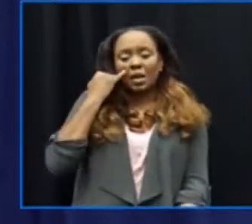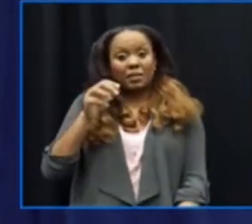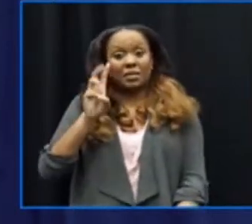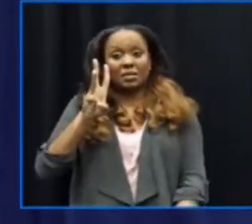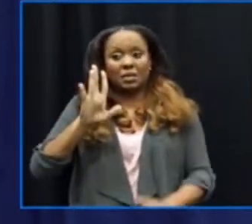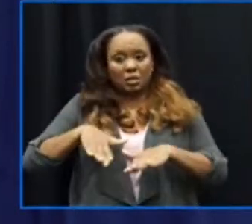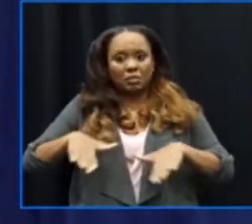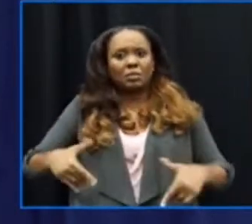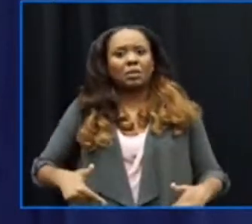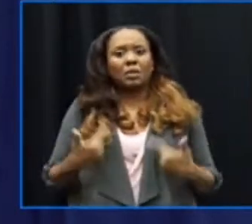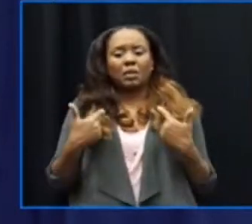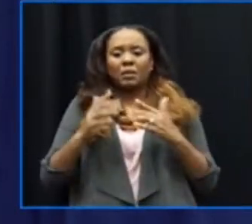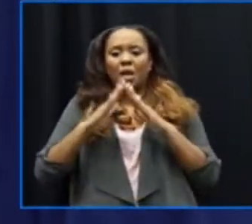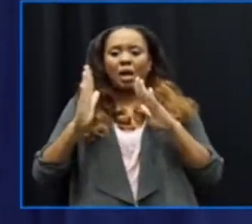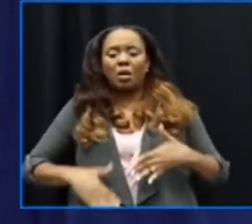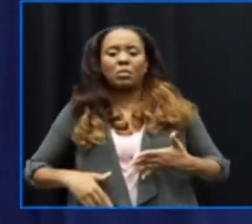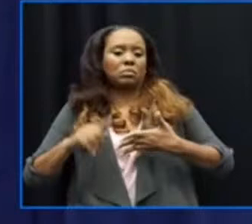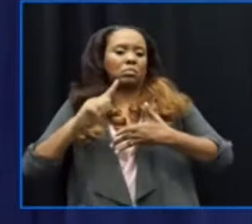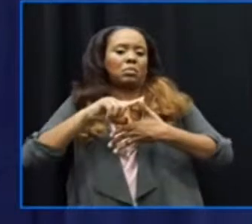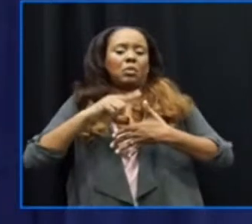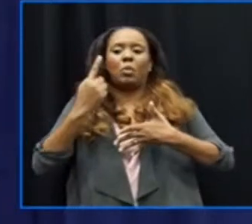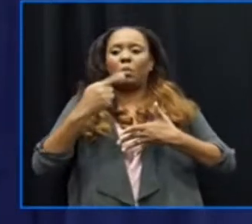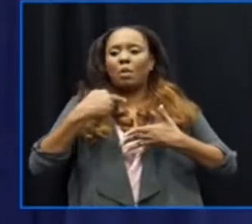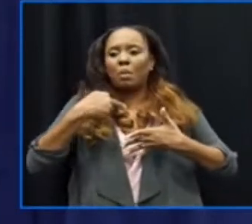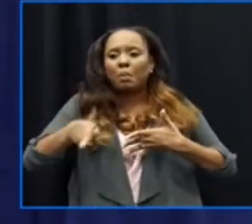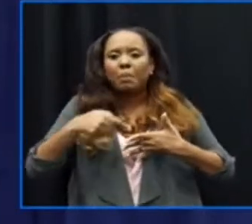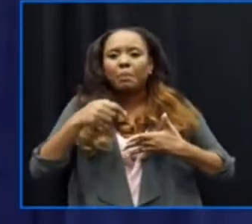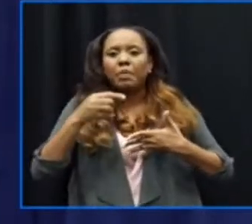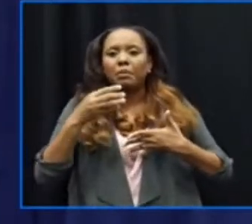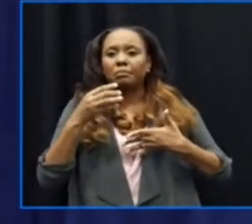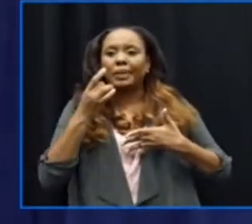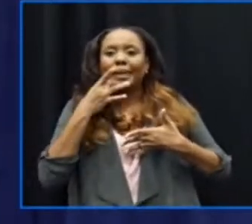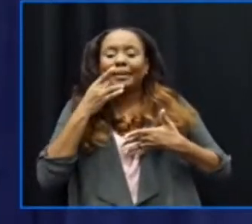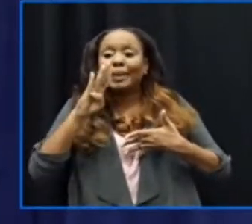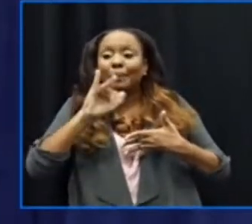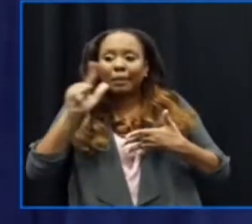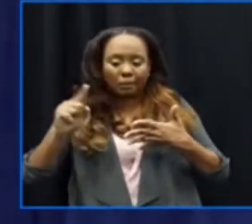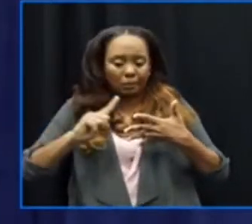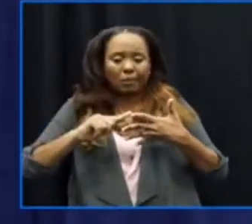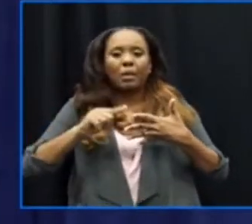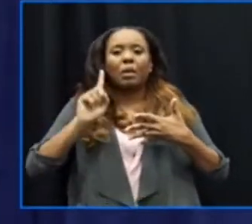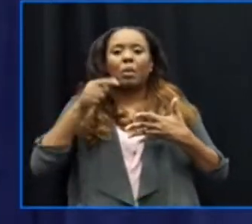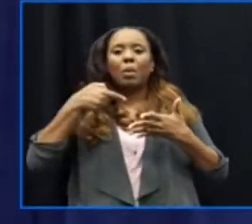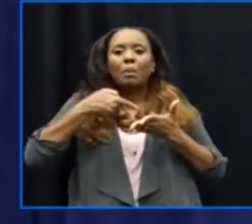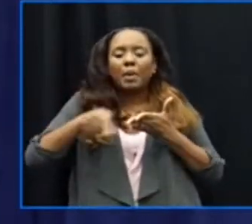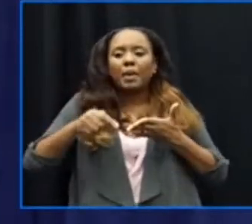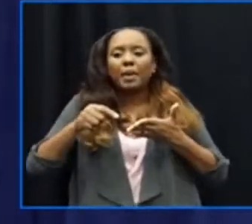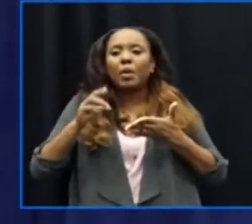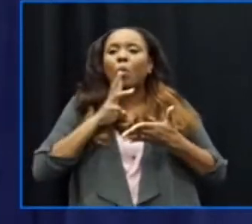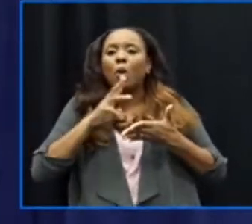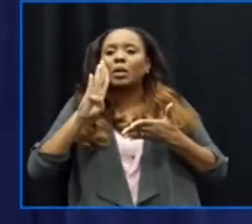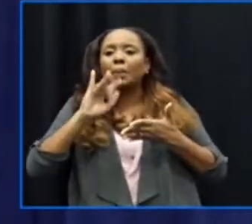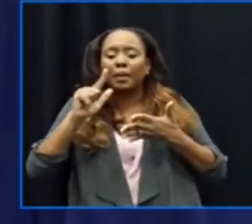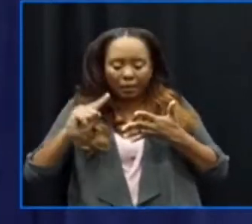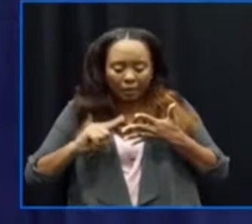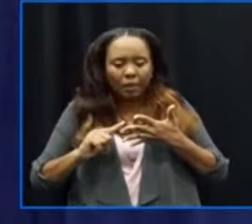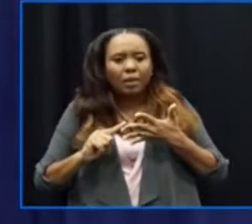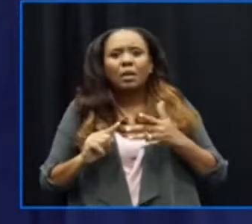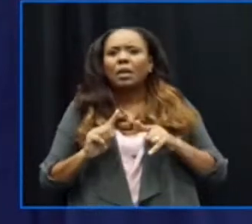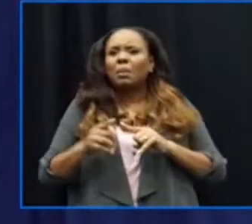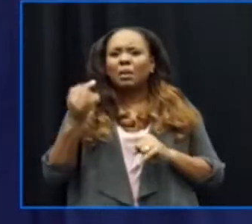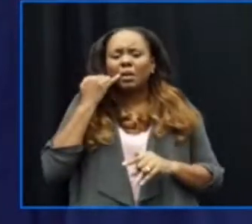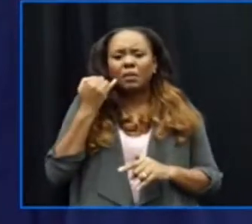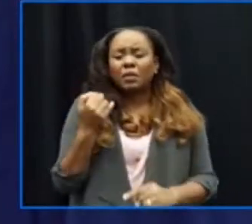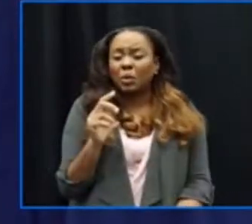telephone, and so on. When you only have 2 children, or you only have 1 child, as family sizes have come down, it becomes a lot